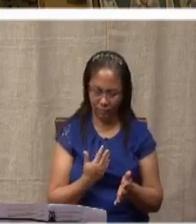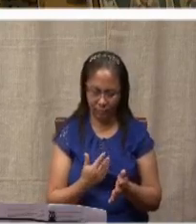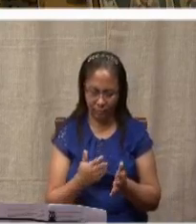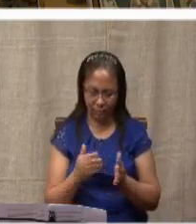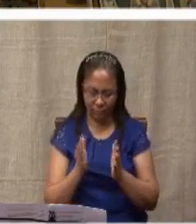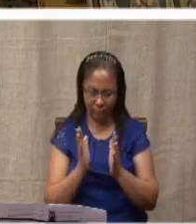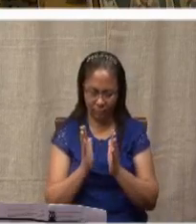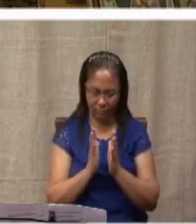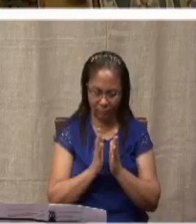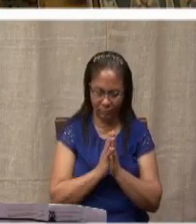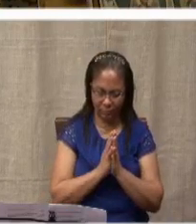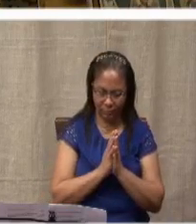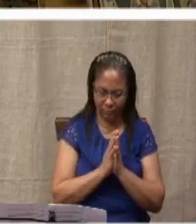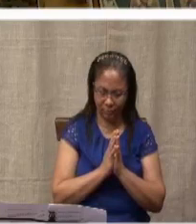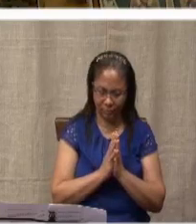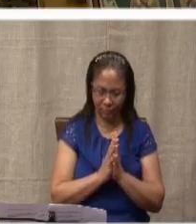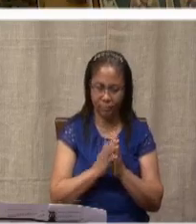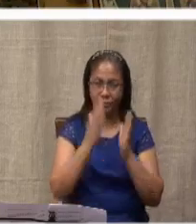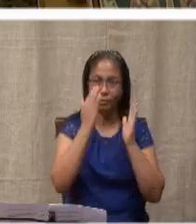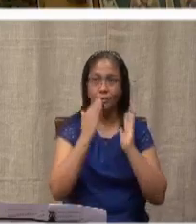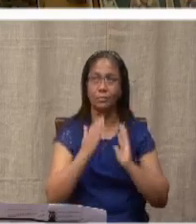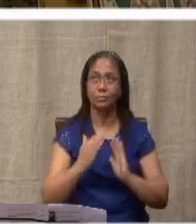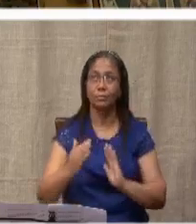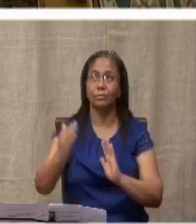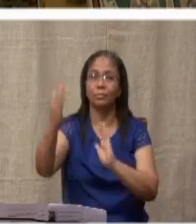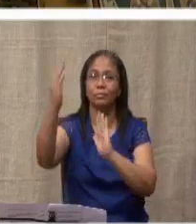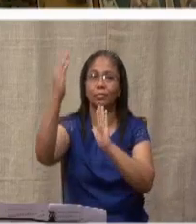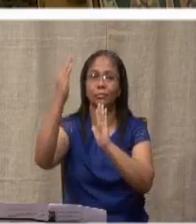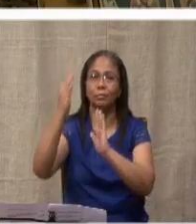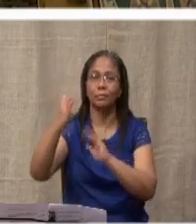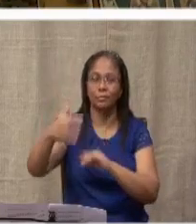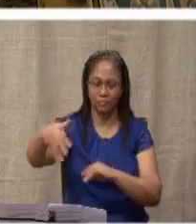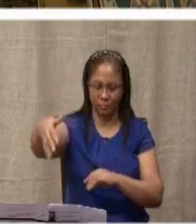in the presence